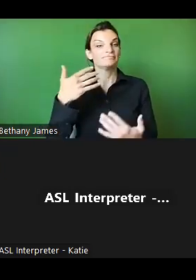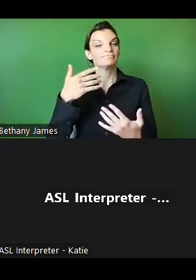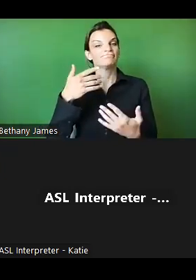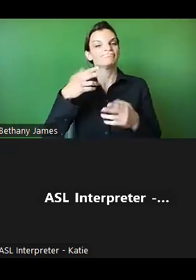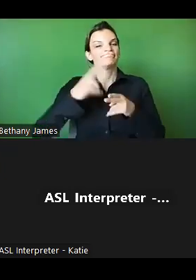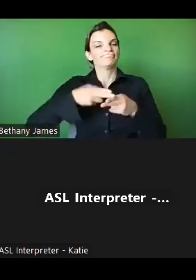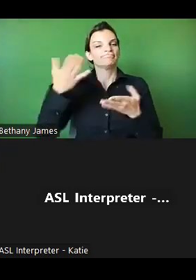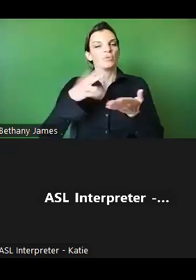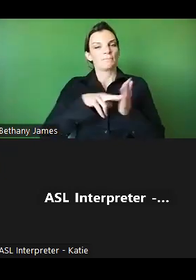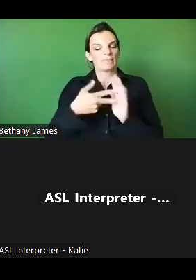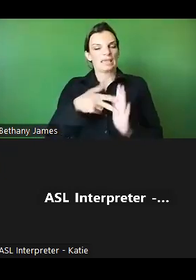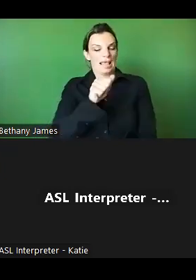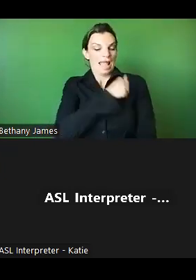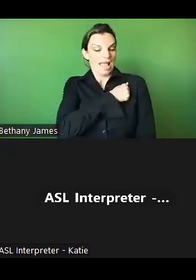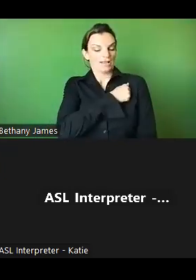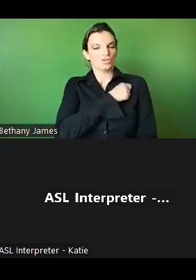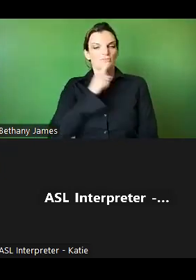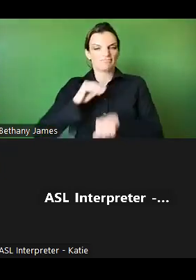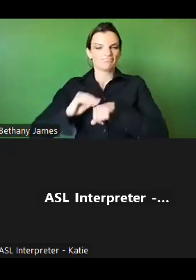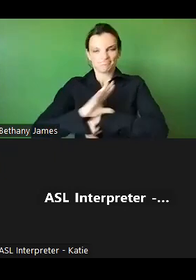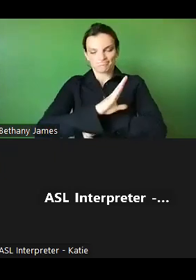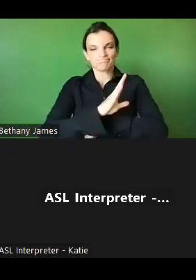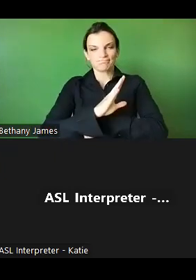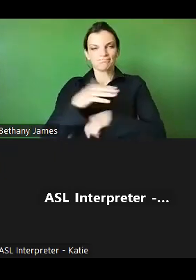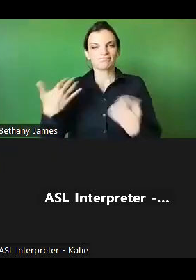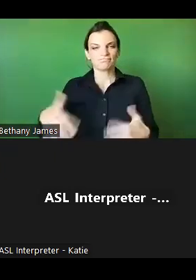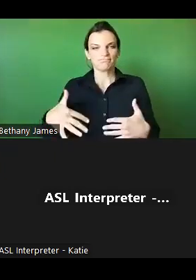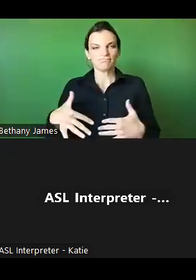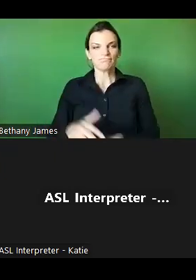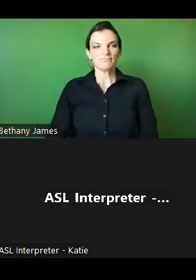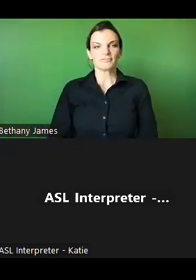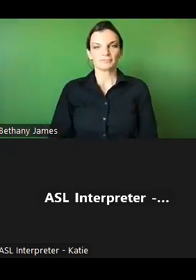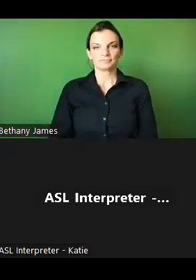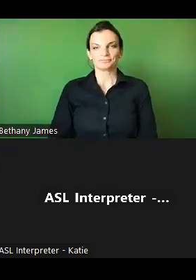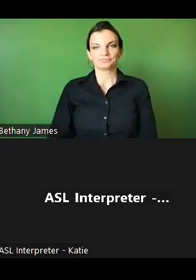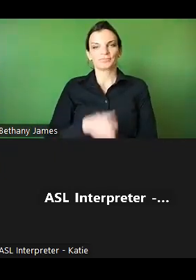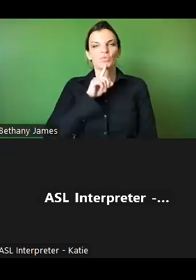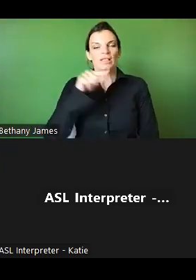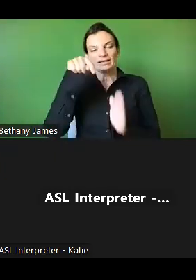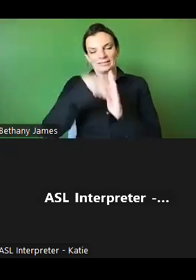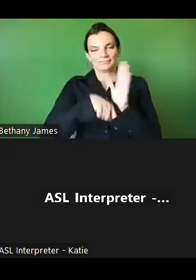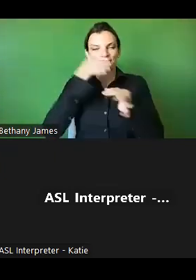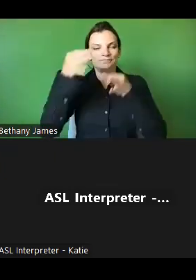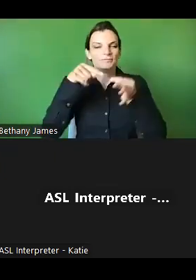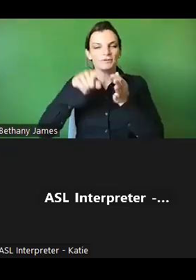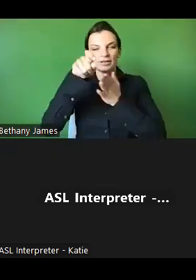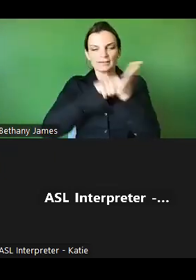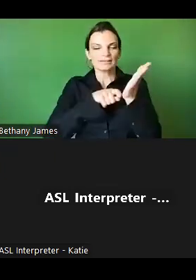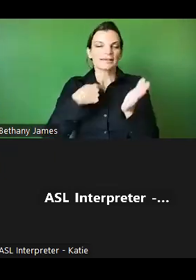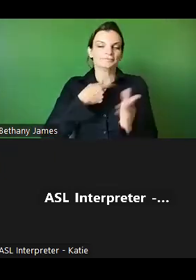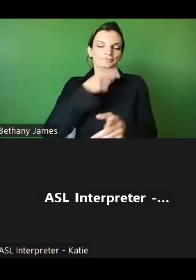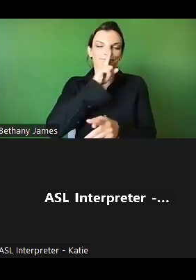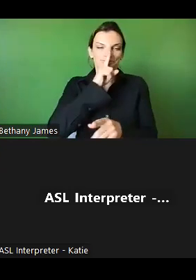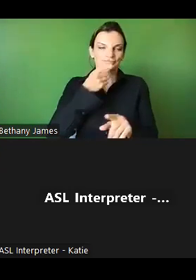And we don't have time to go into too much detail on this essay, but I thought it was very impactful.